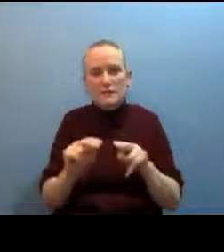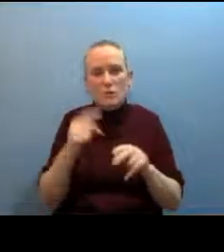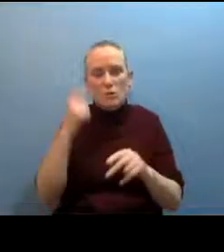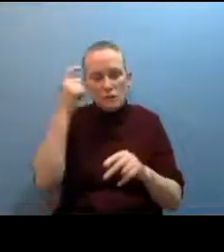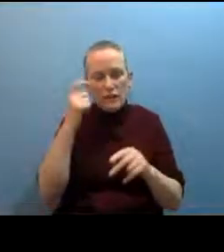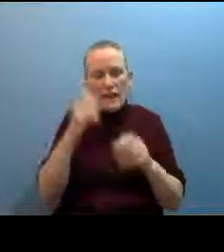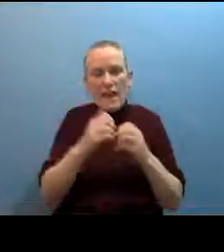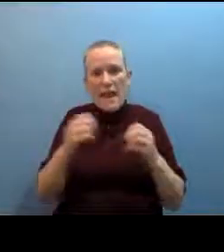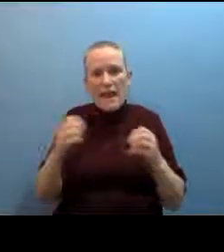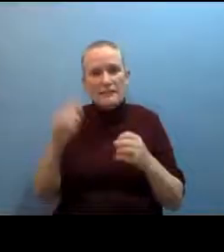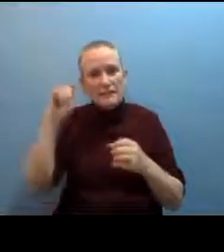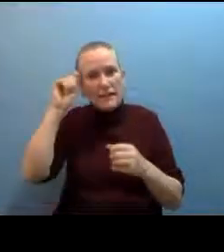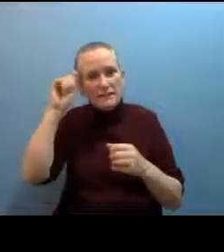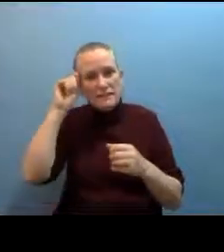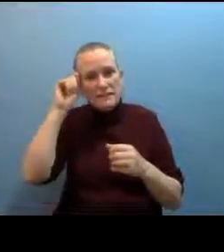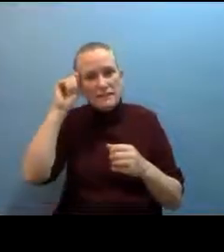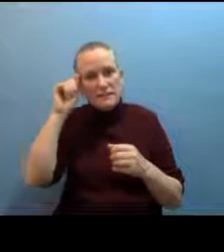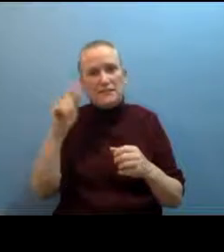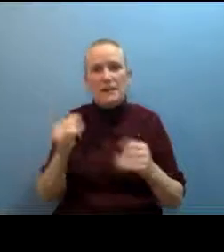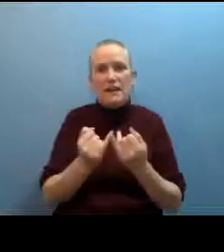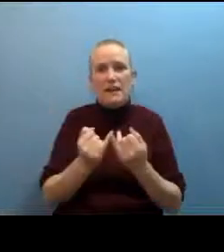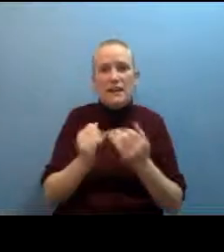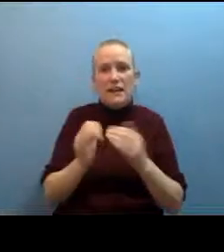Cert grade? That's another extra pressure.